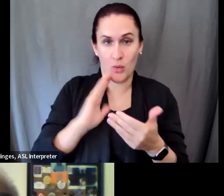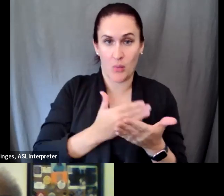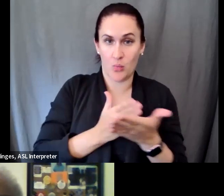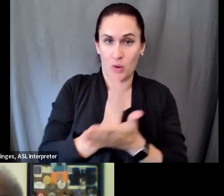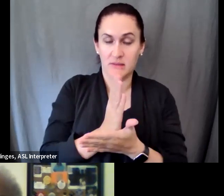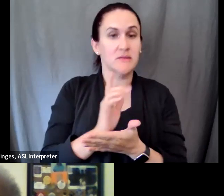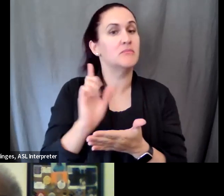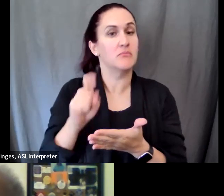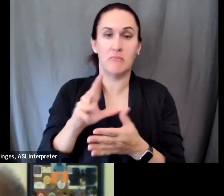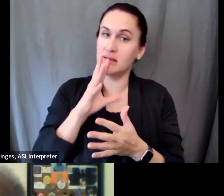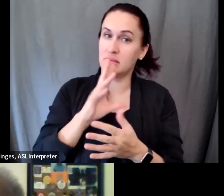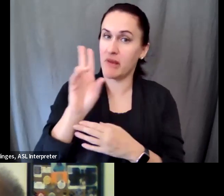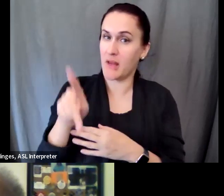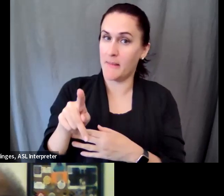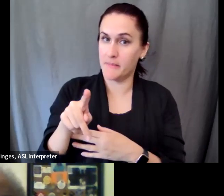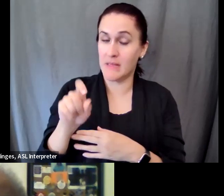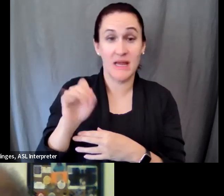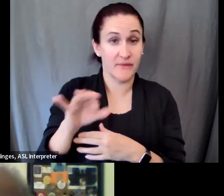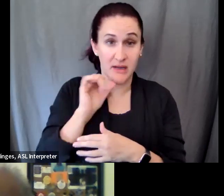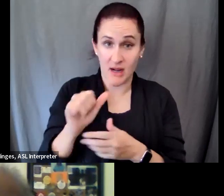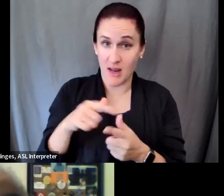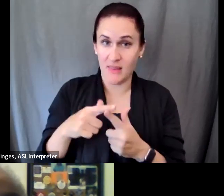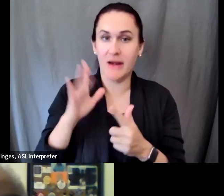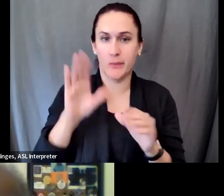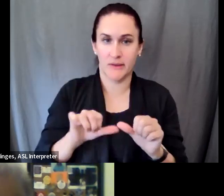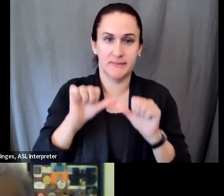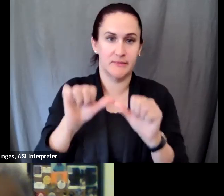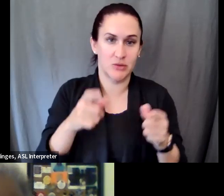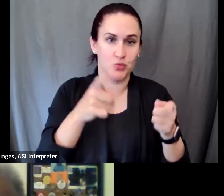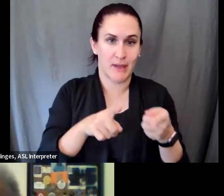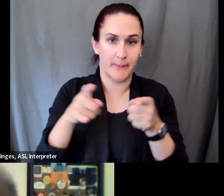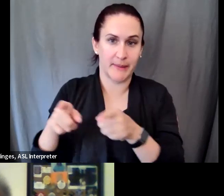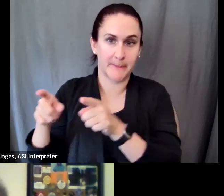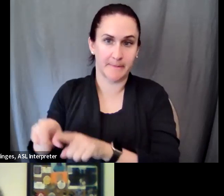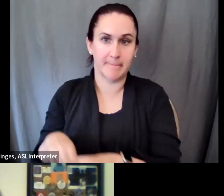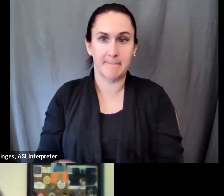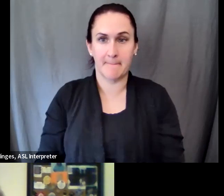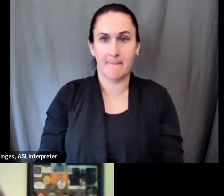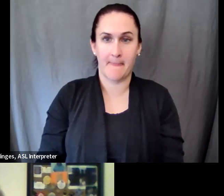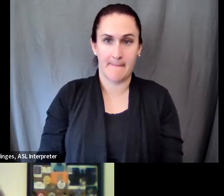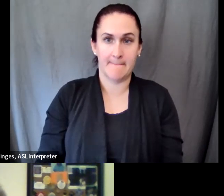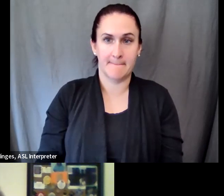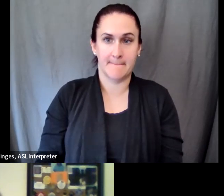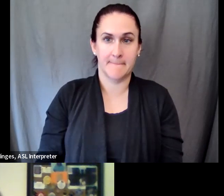need to speak up. Otherwise, it will continue to happen.